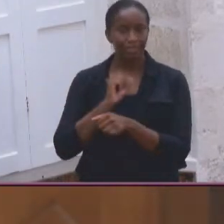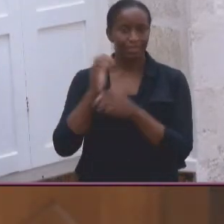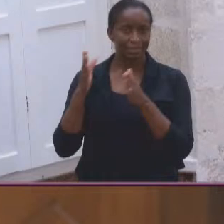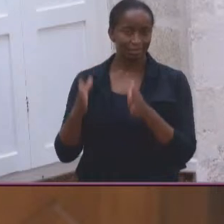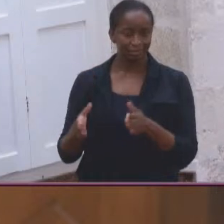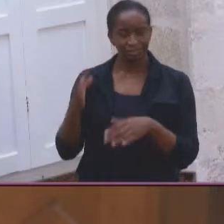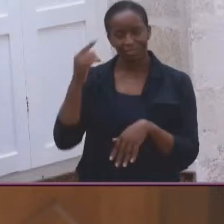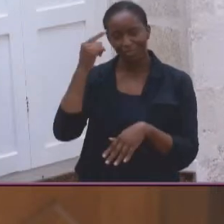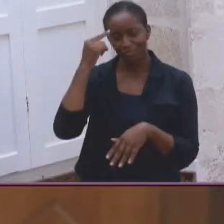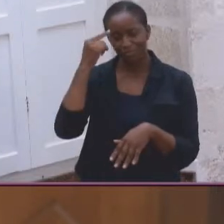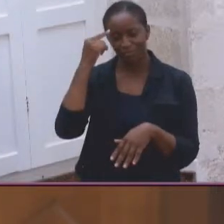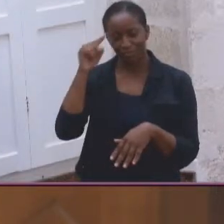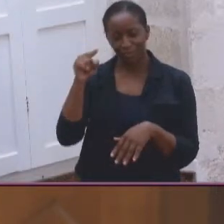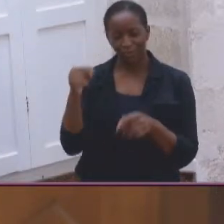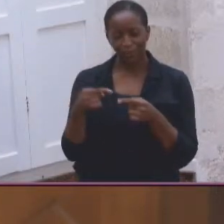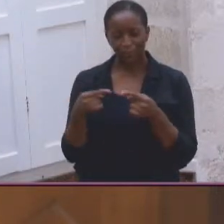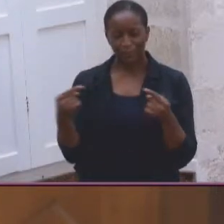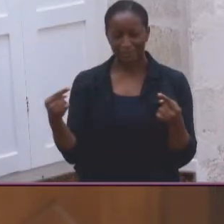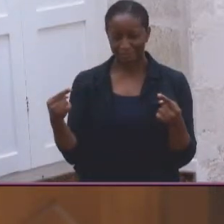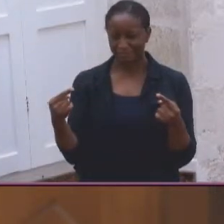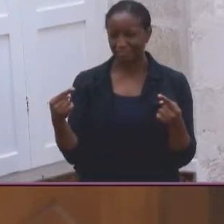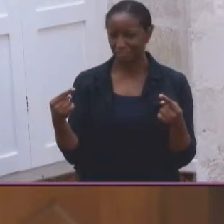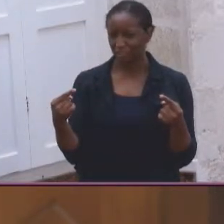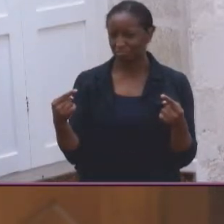rats. I have no doubt.